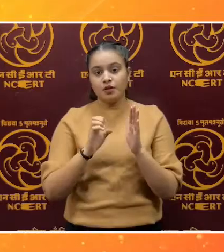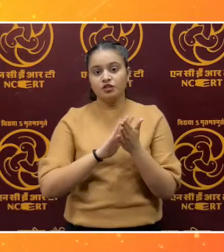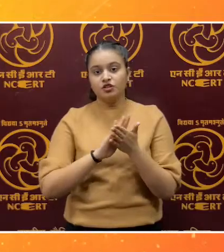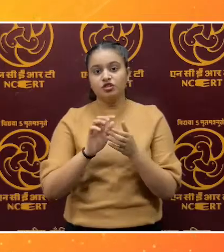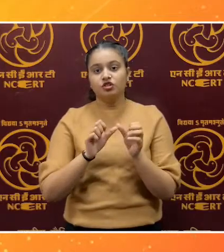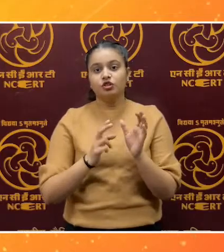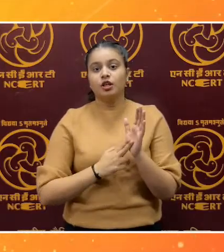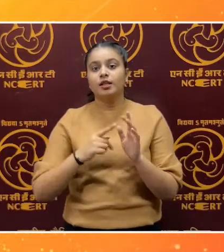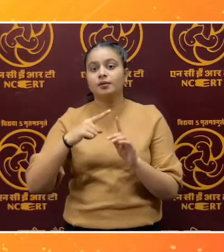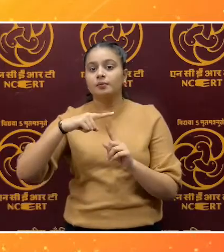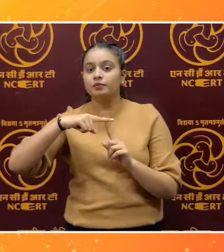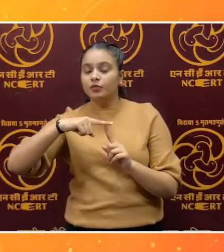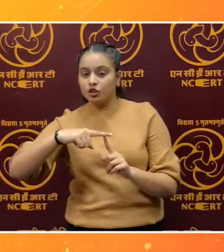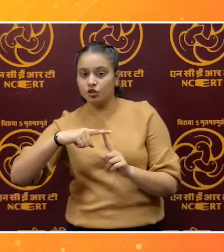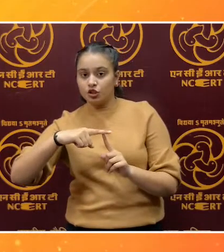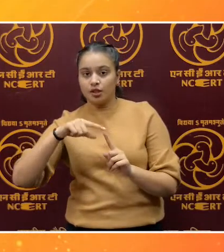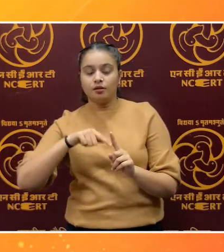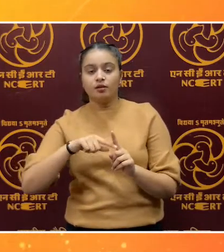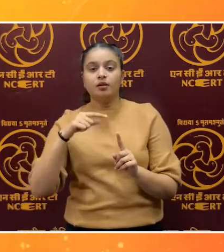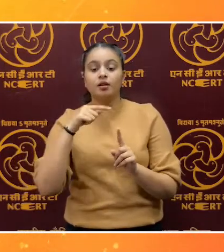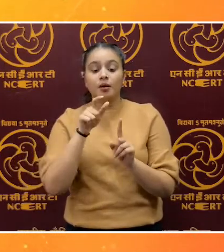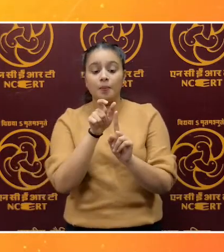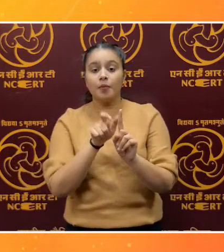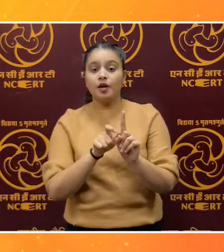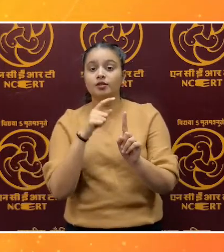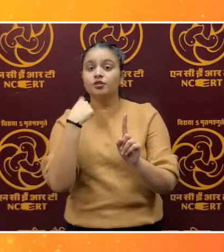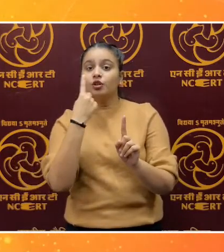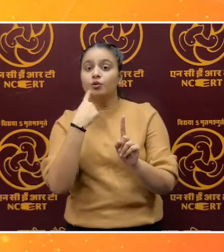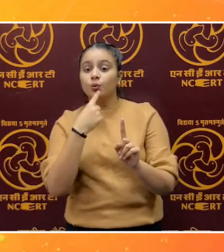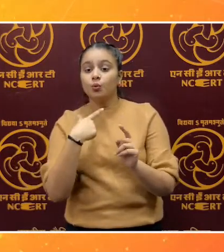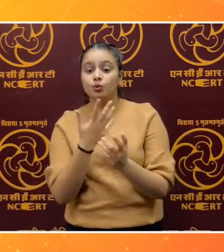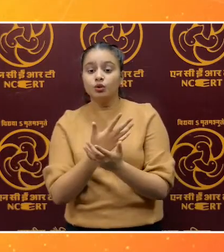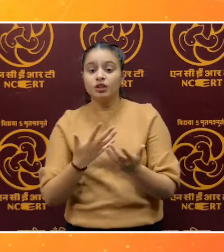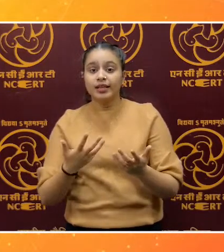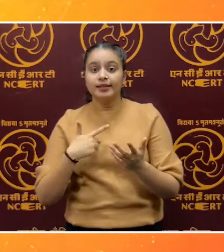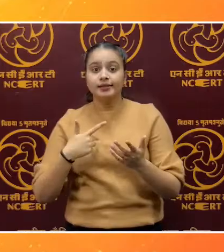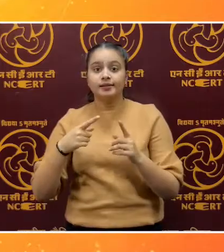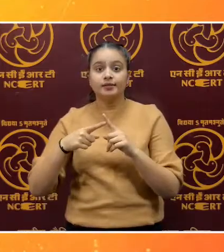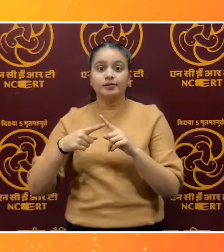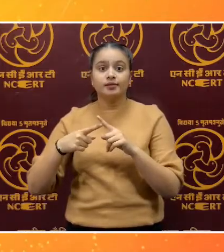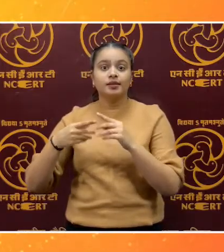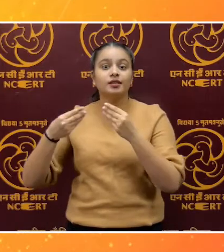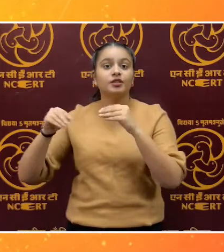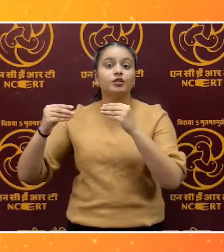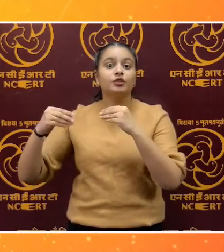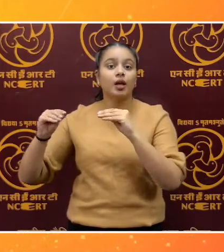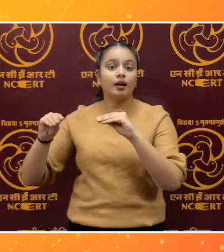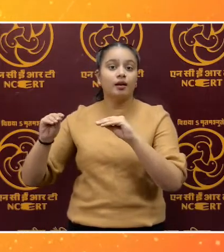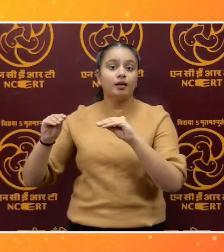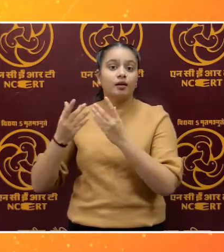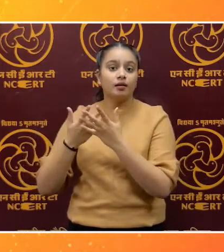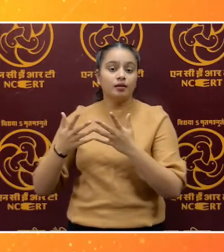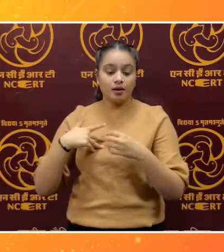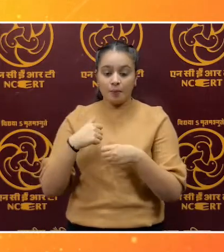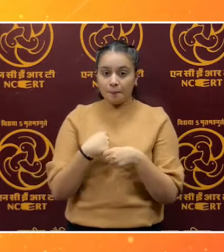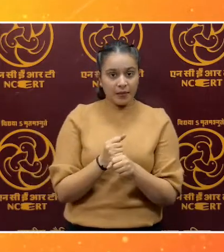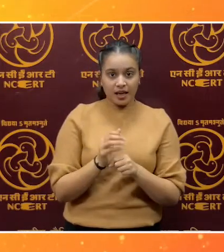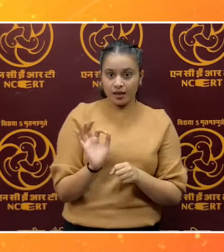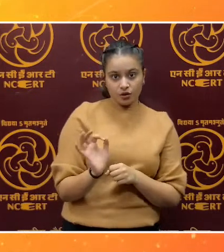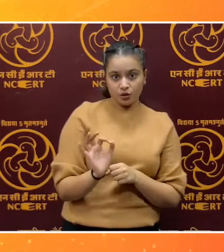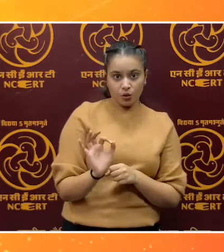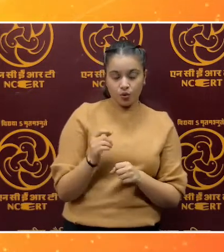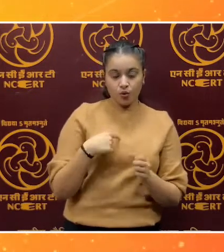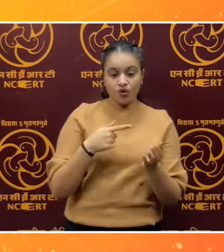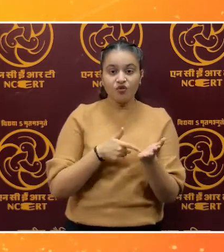Tanvi? This is a person who trades in good produced by others. He is not the person who is producing it, like a